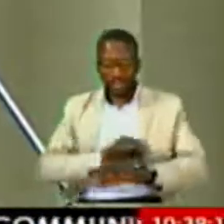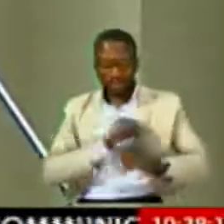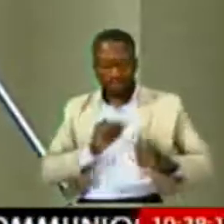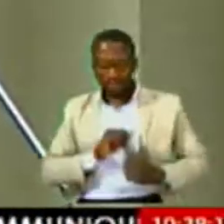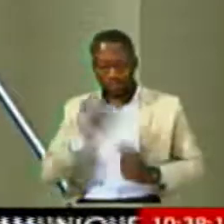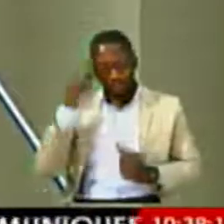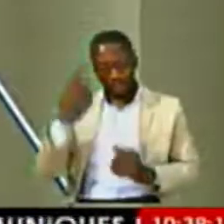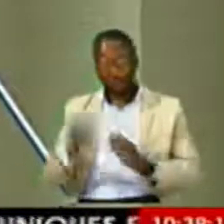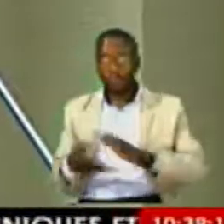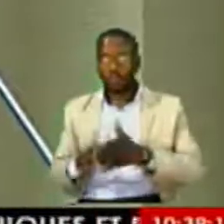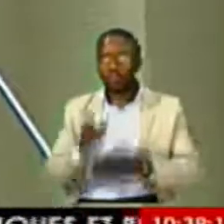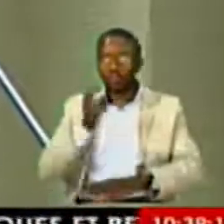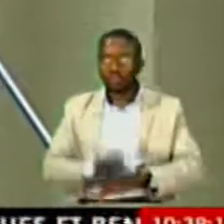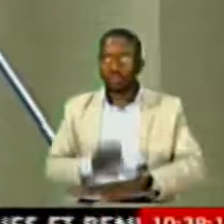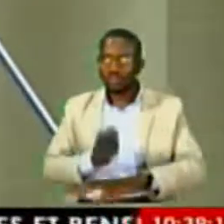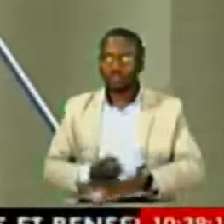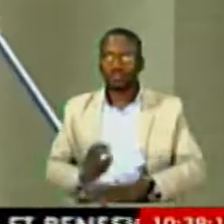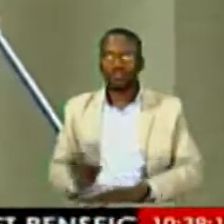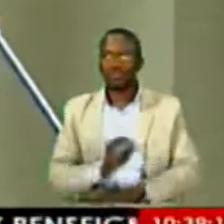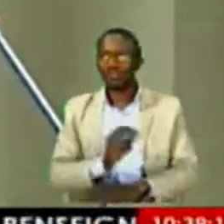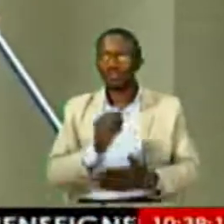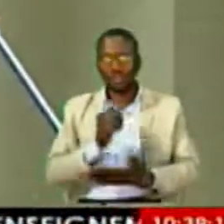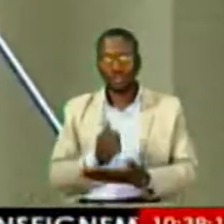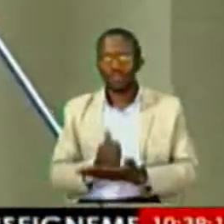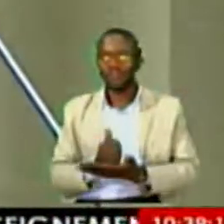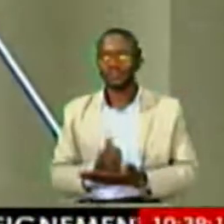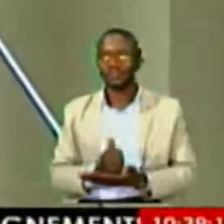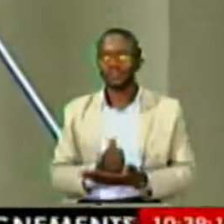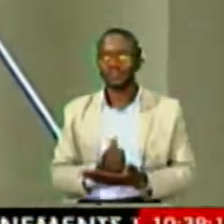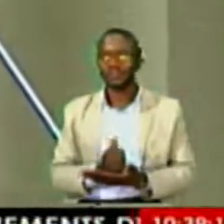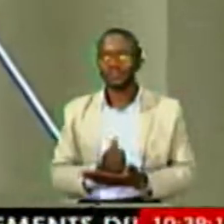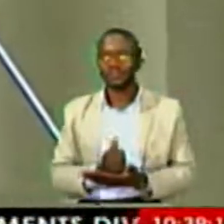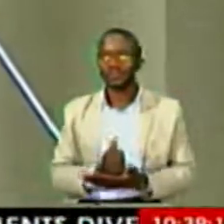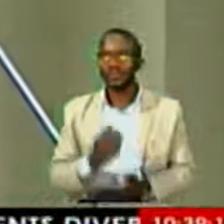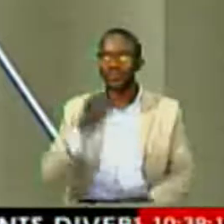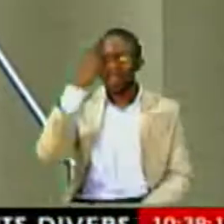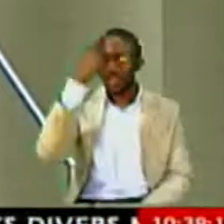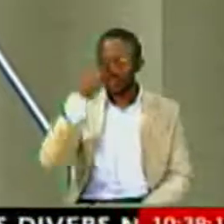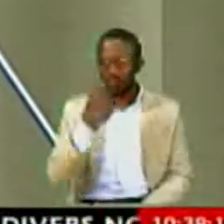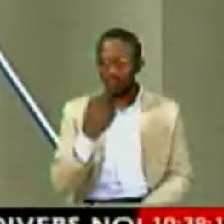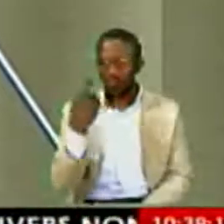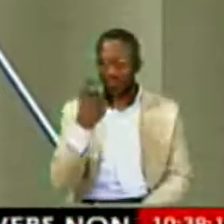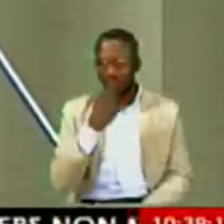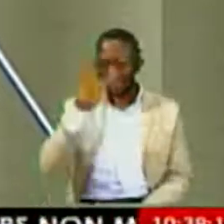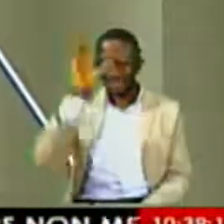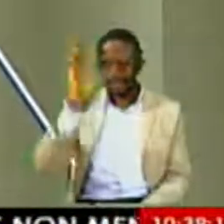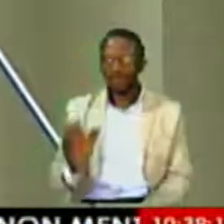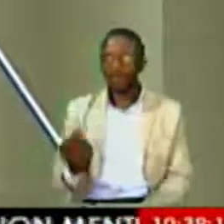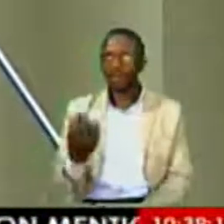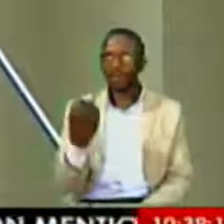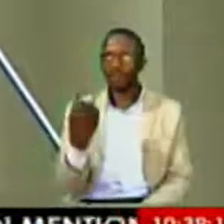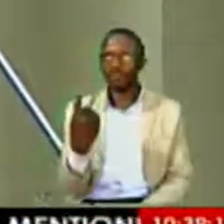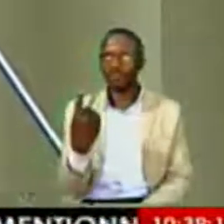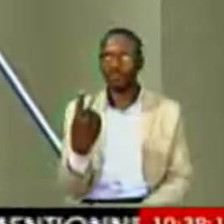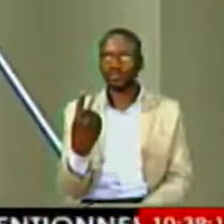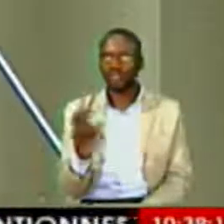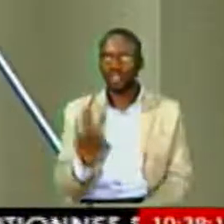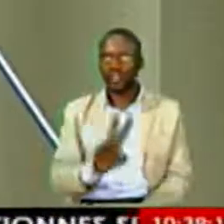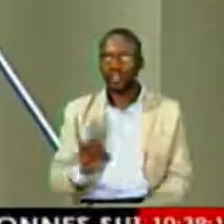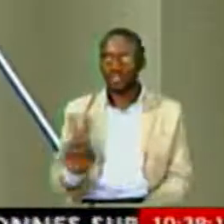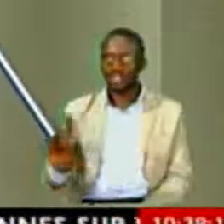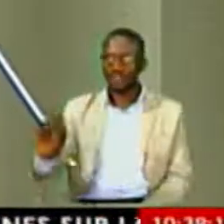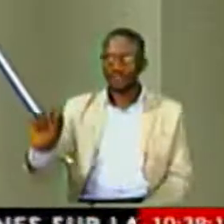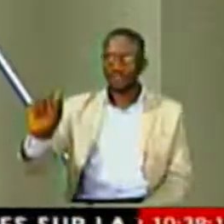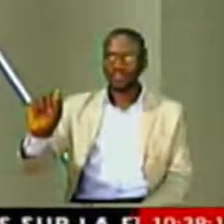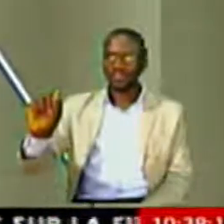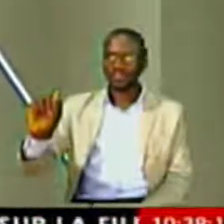harden your heart. Amen. Amen. Romains chapitre 11. Romans 11. Verset 20.